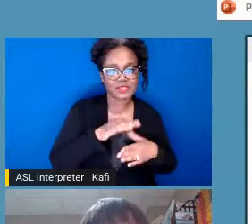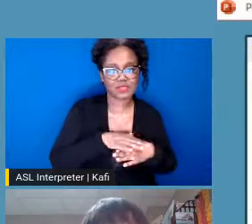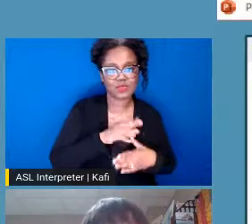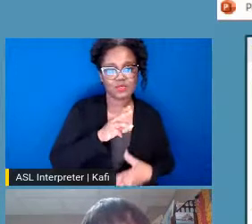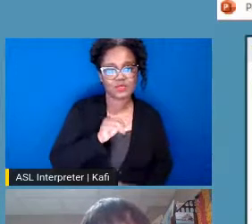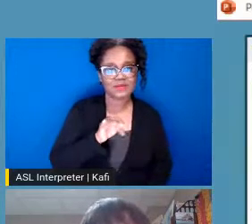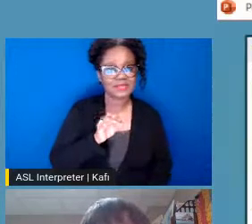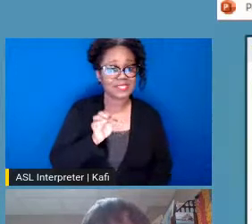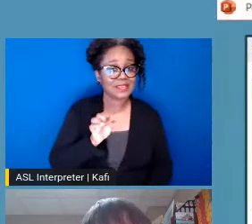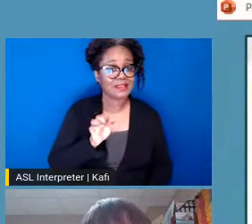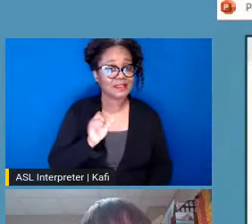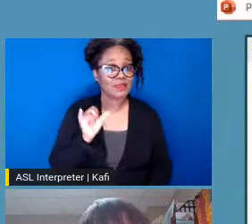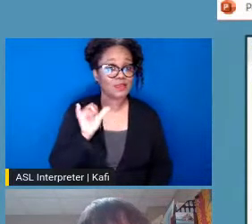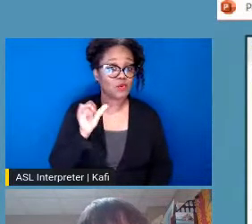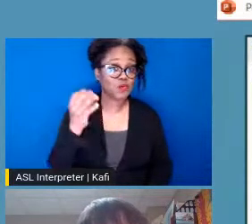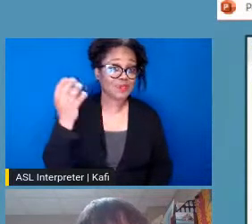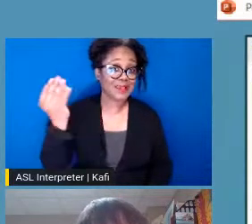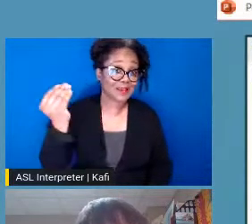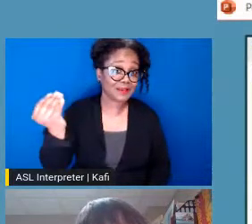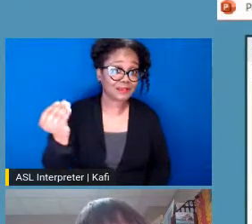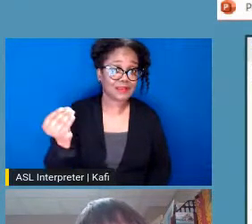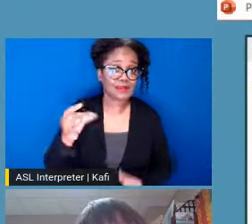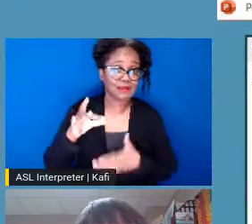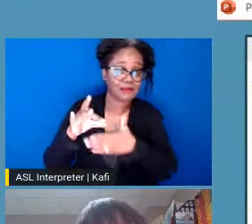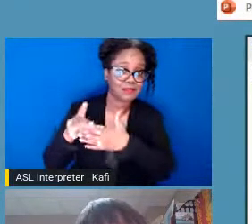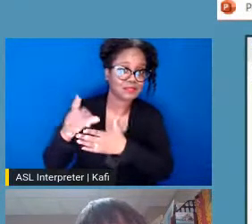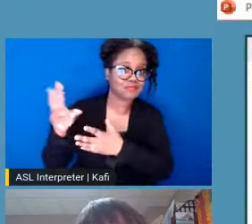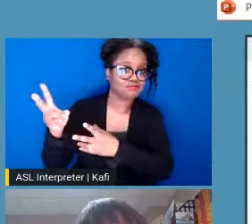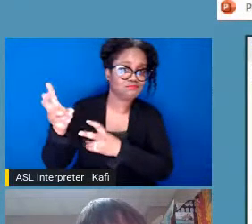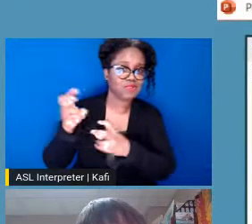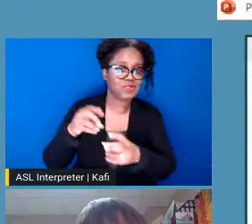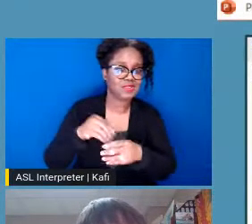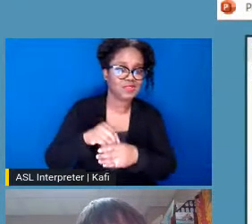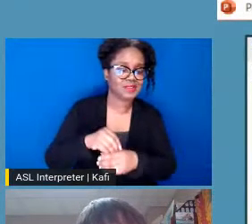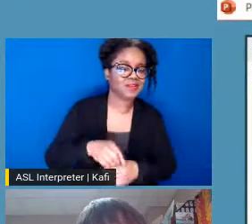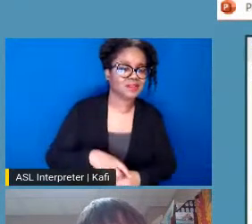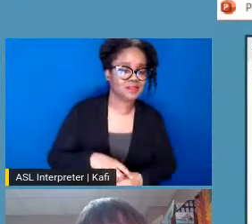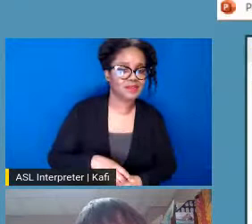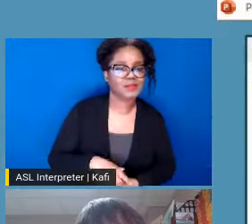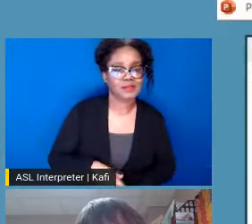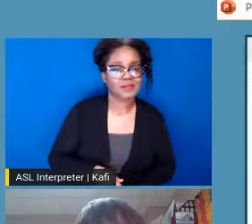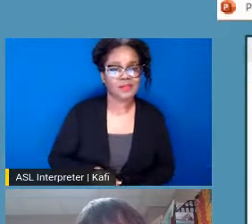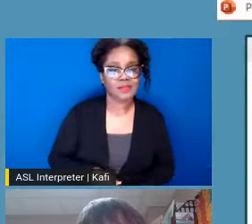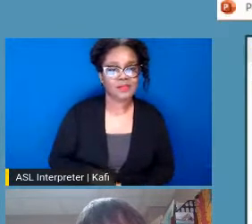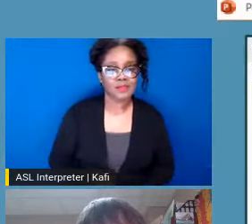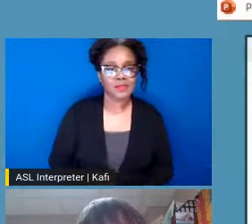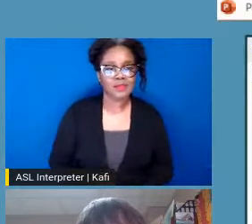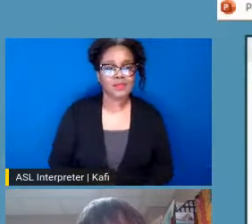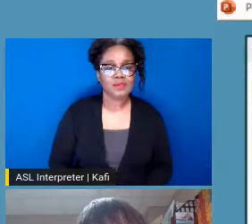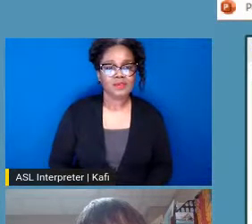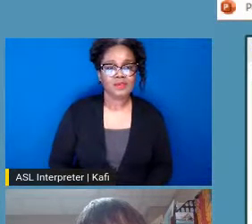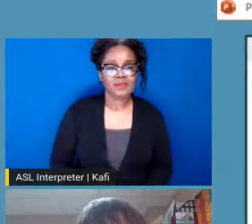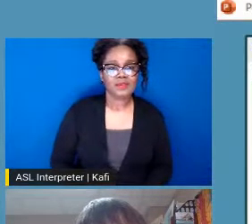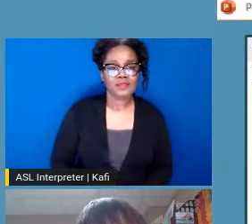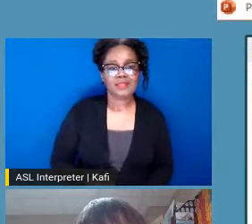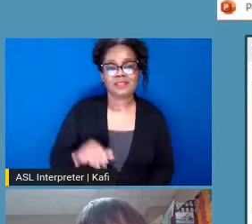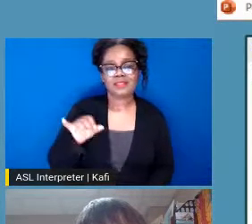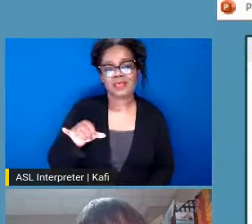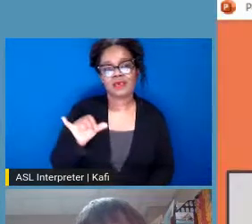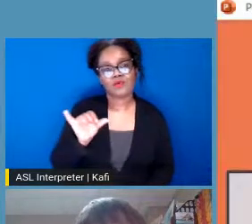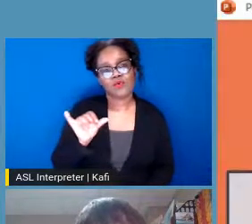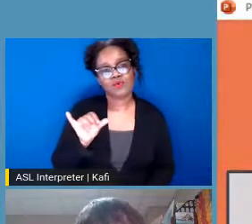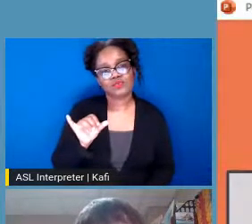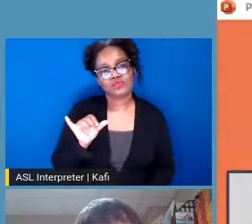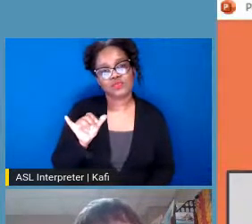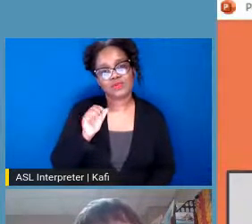useful. And as we've said before, that it also then was able to support lots of